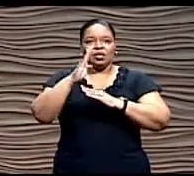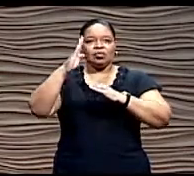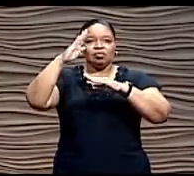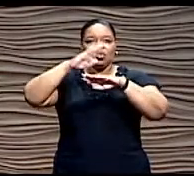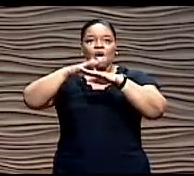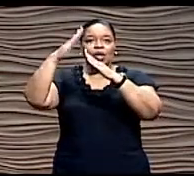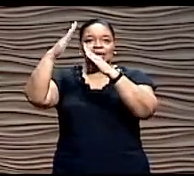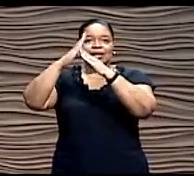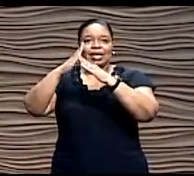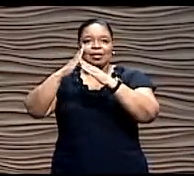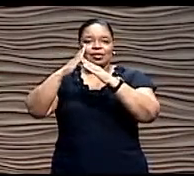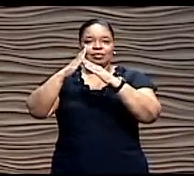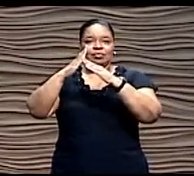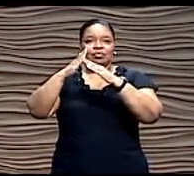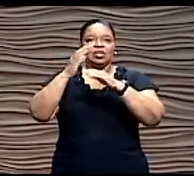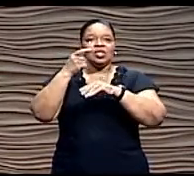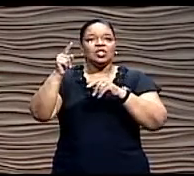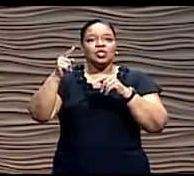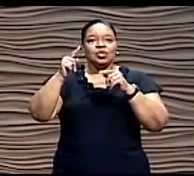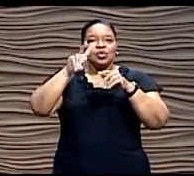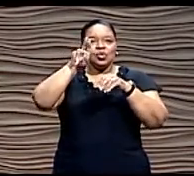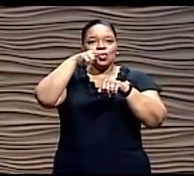It's usually down in the valley.